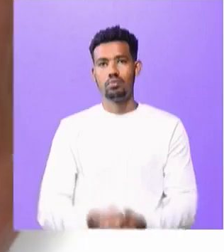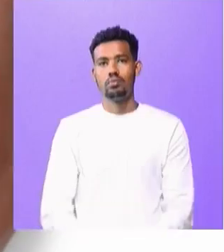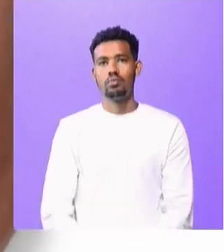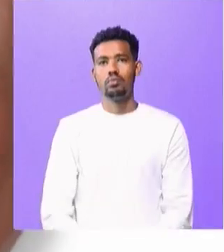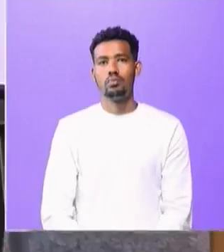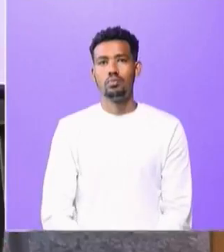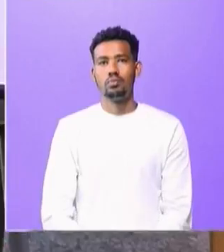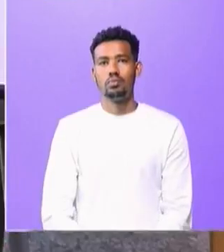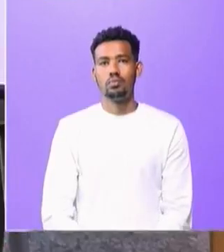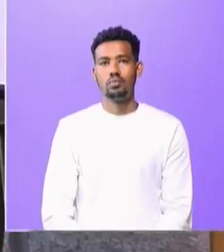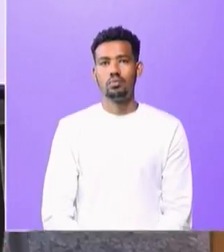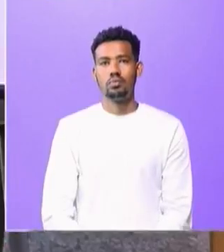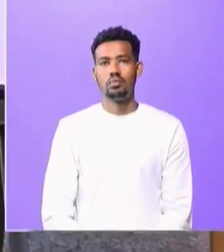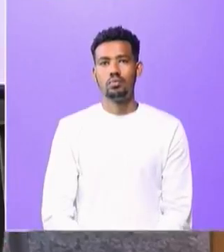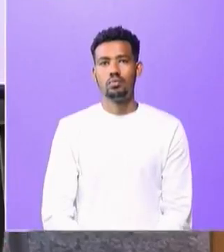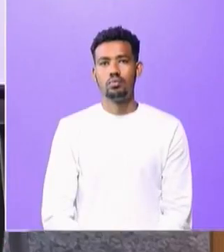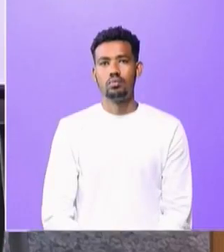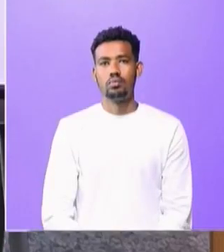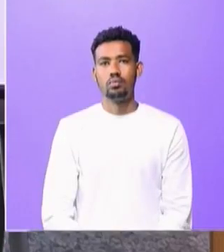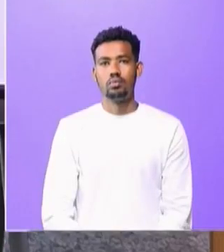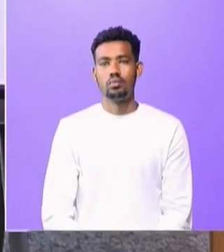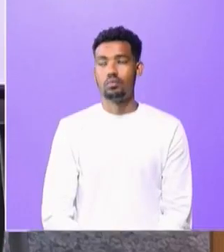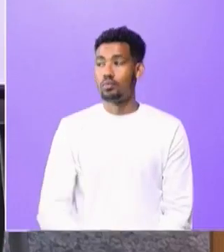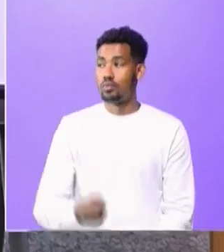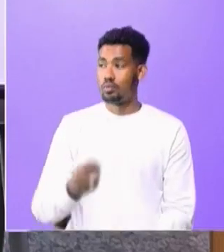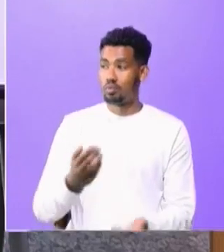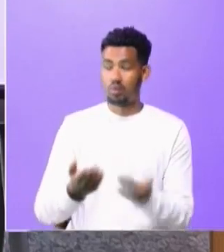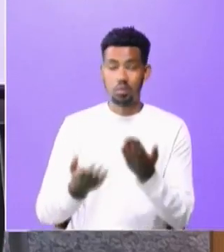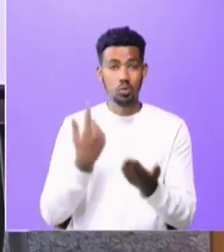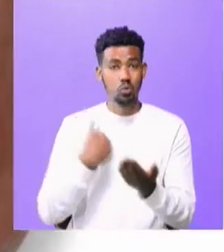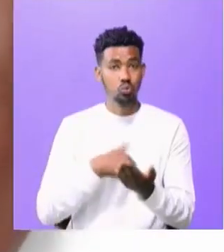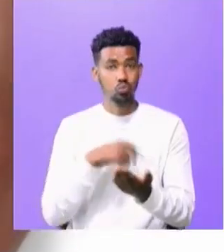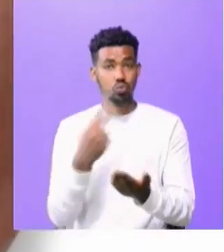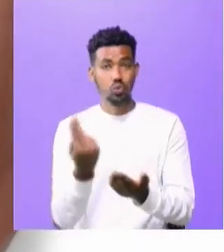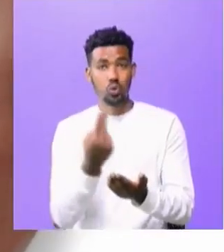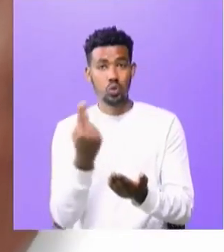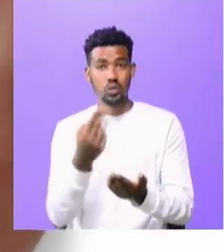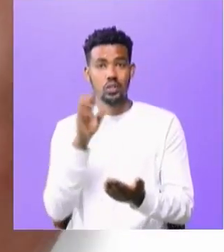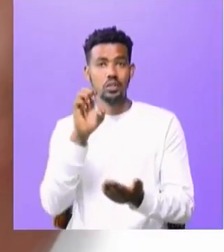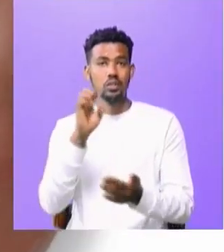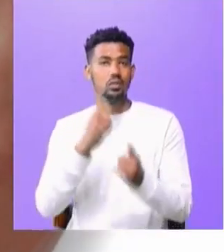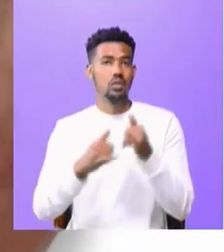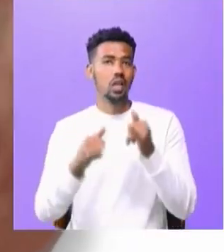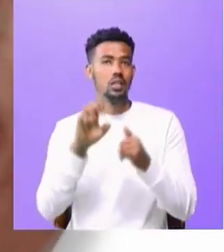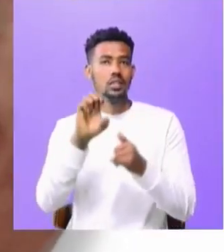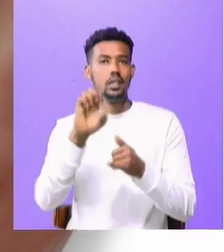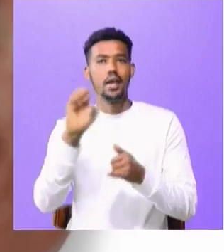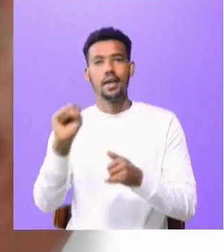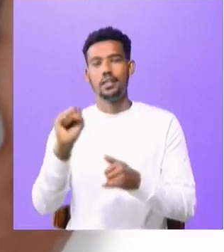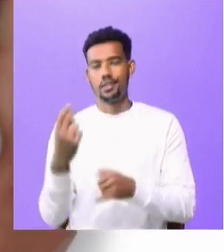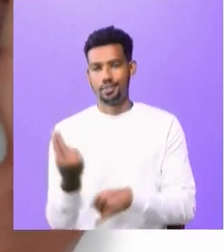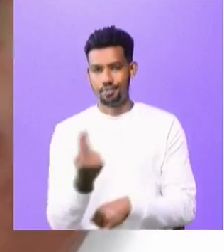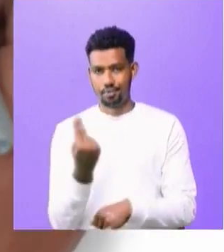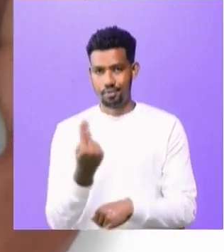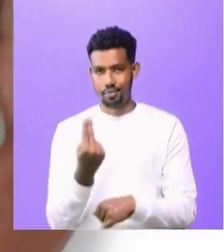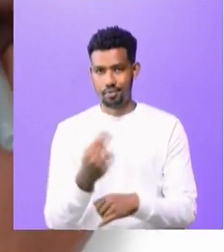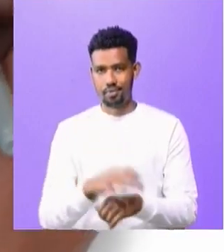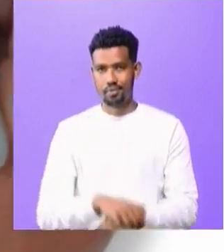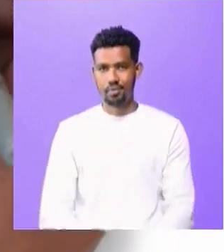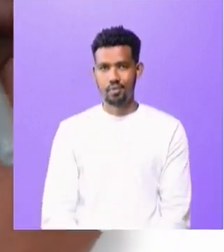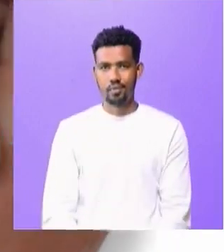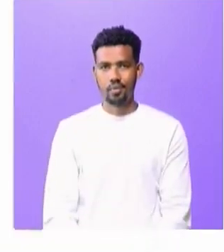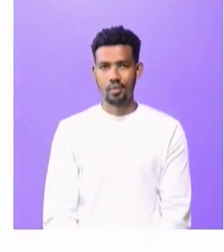We said, students, we are going to use es. Box, boxes.